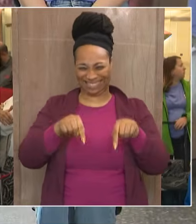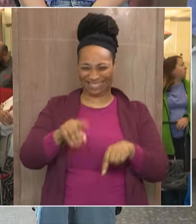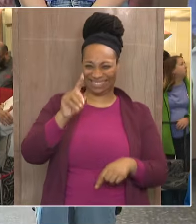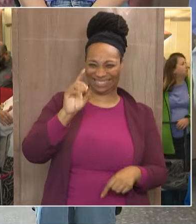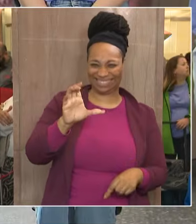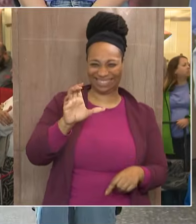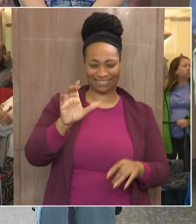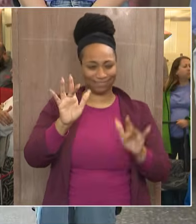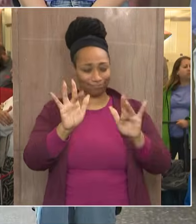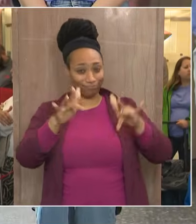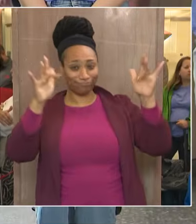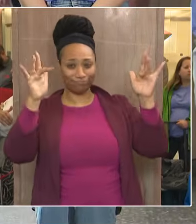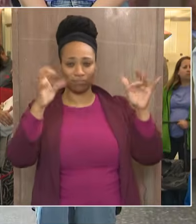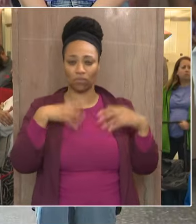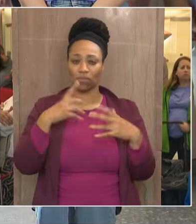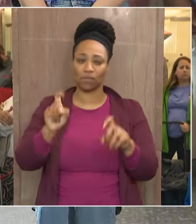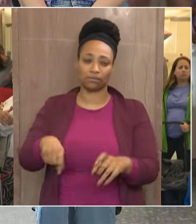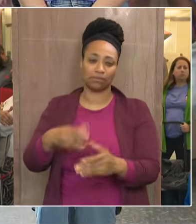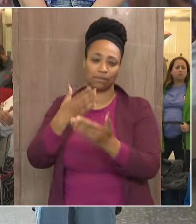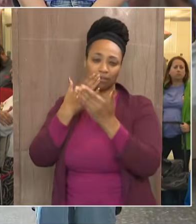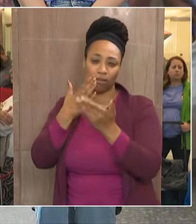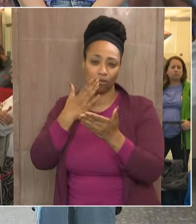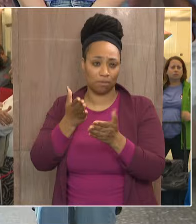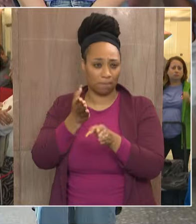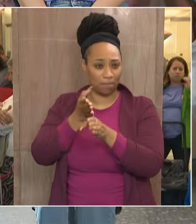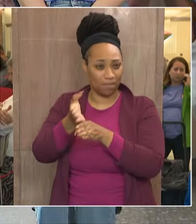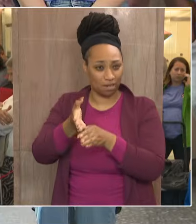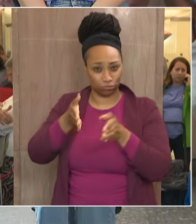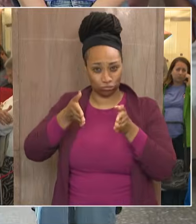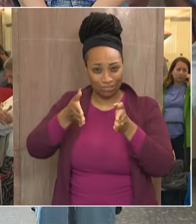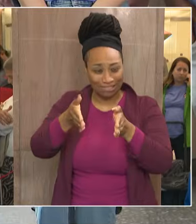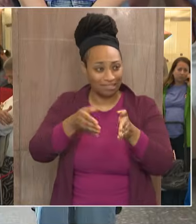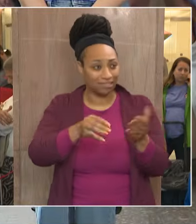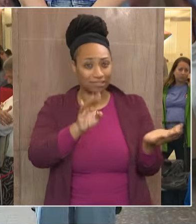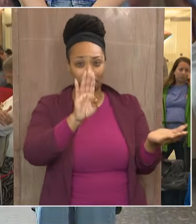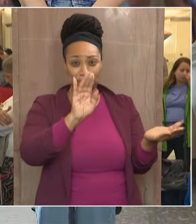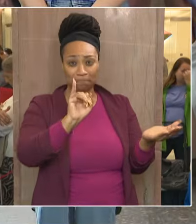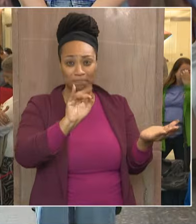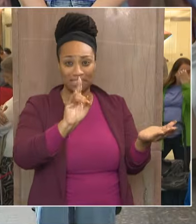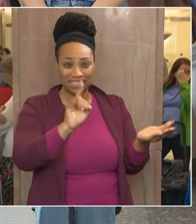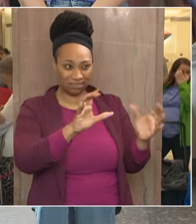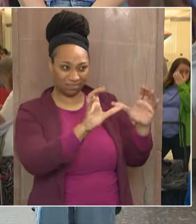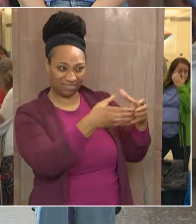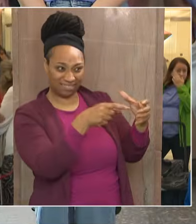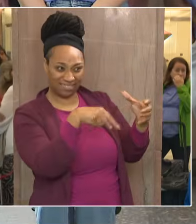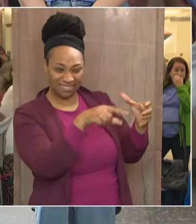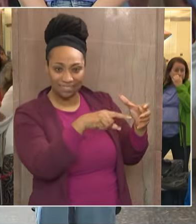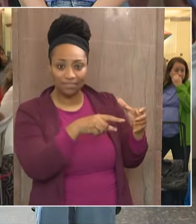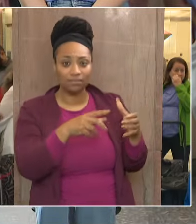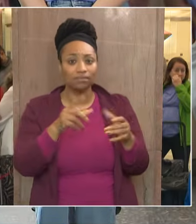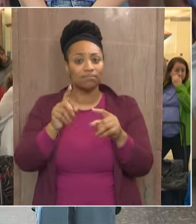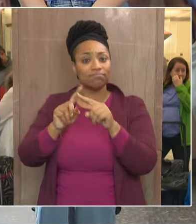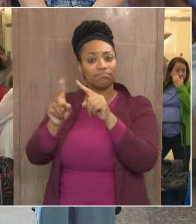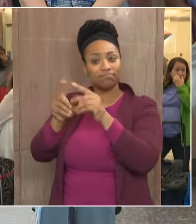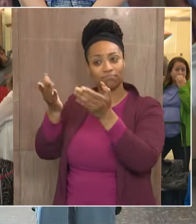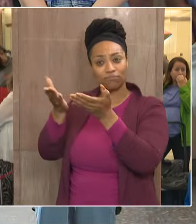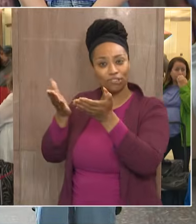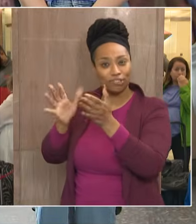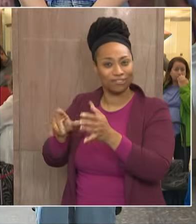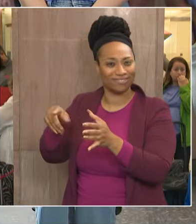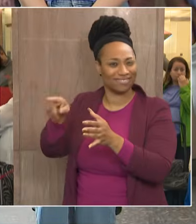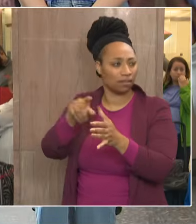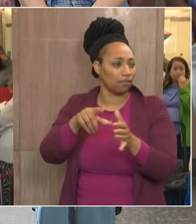bids, our artists, and our small businesses for the passion and dedication that they put into